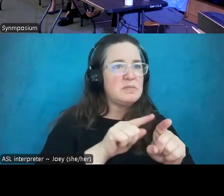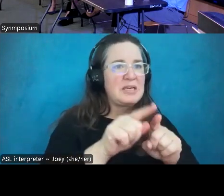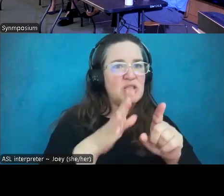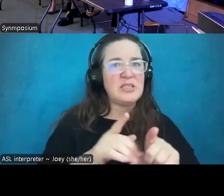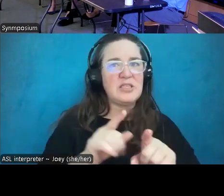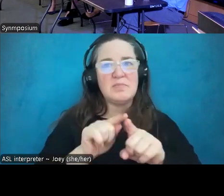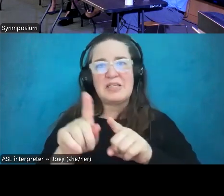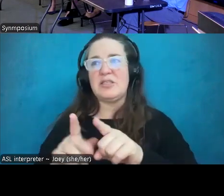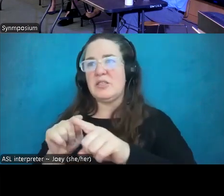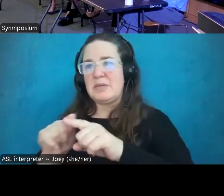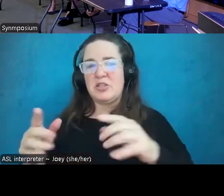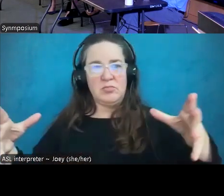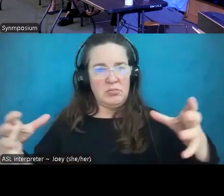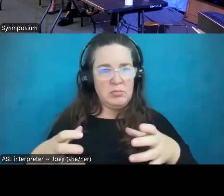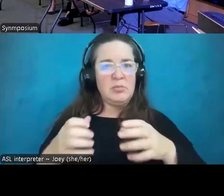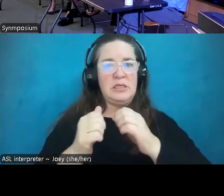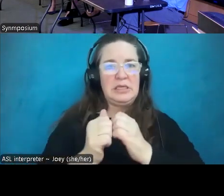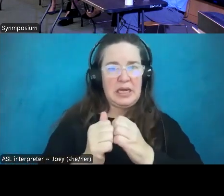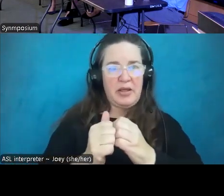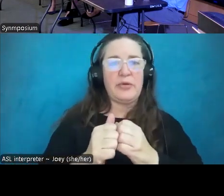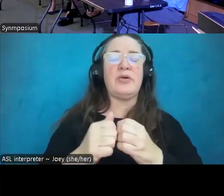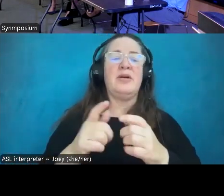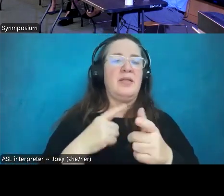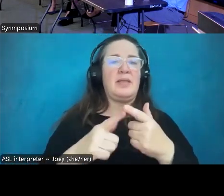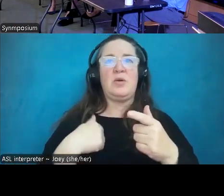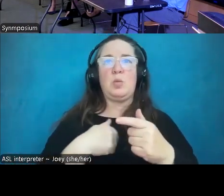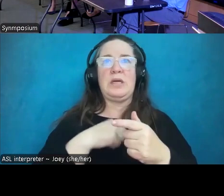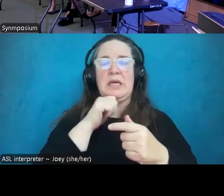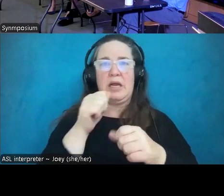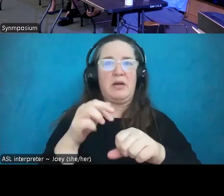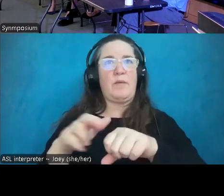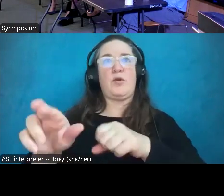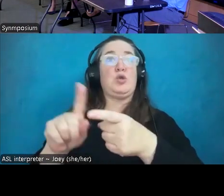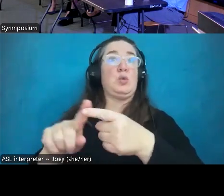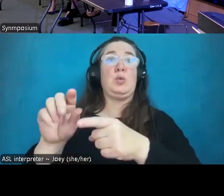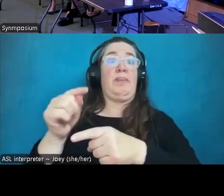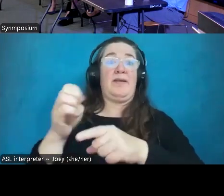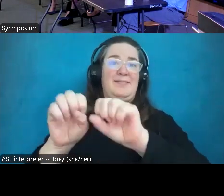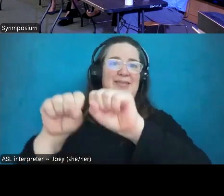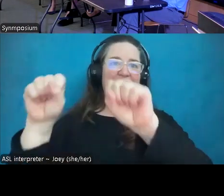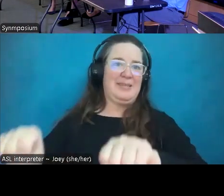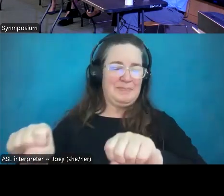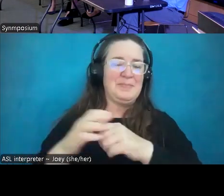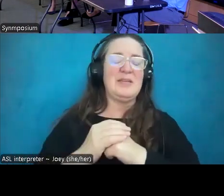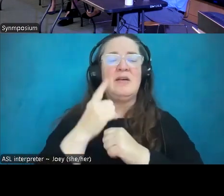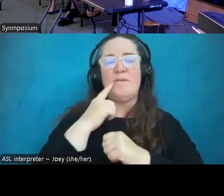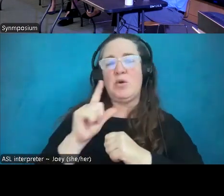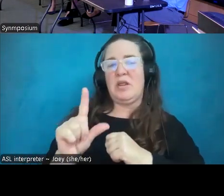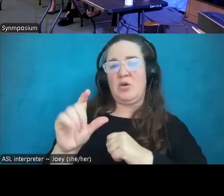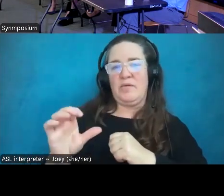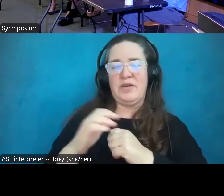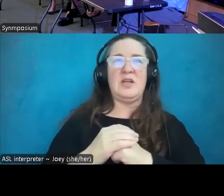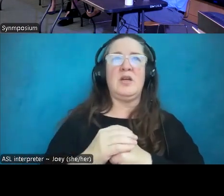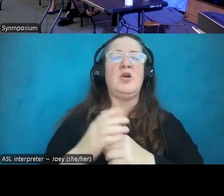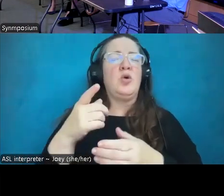They're familiar with long COVID. But what do we do about those that are not seeing us in clinic, that are being referred to